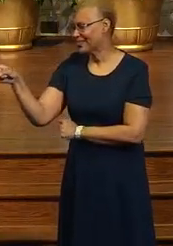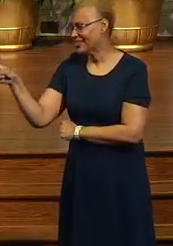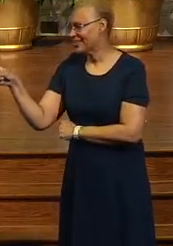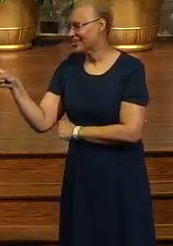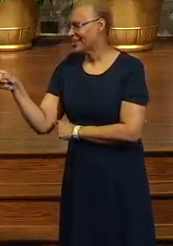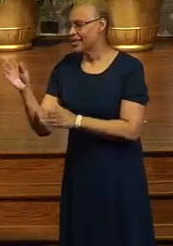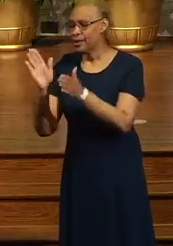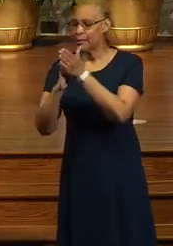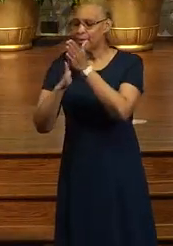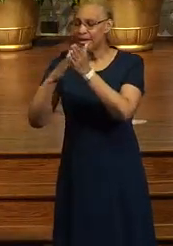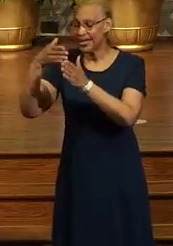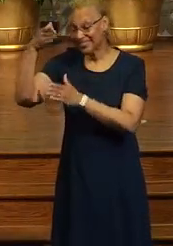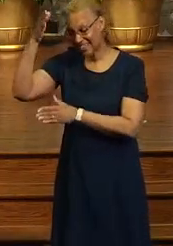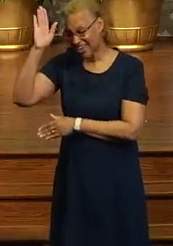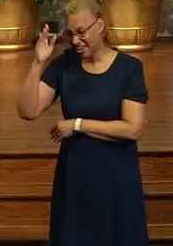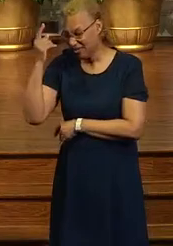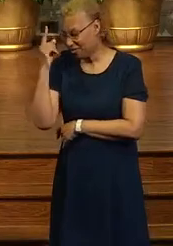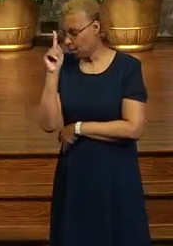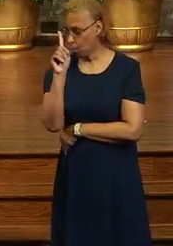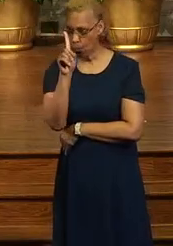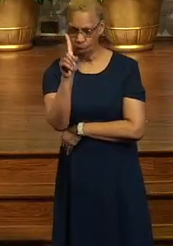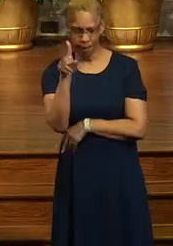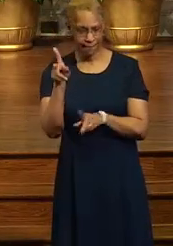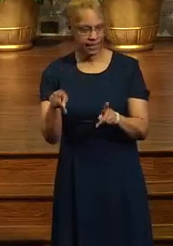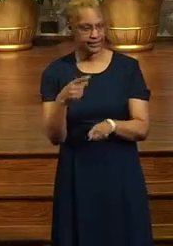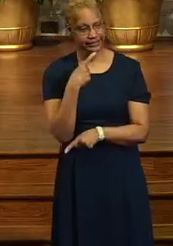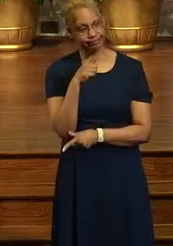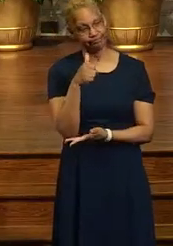Praise God for the one amen.